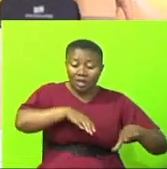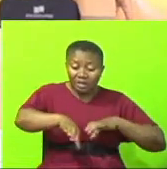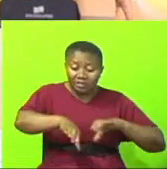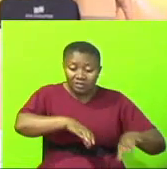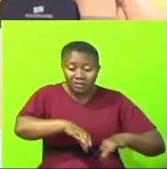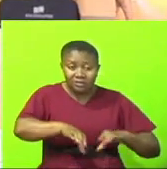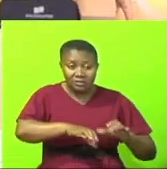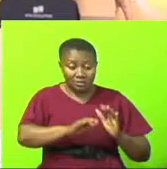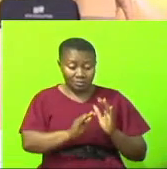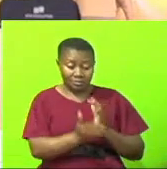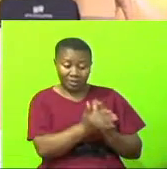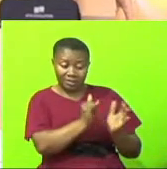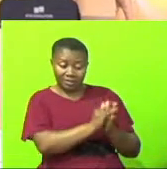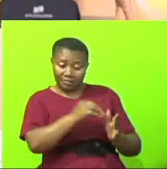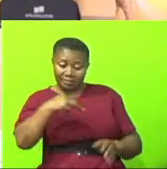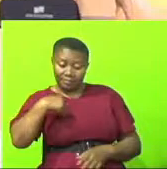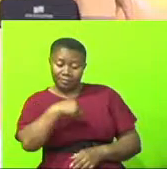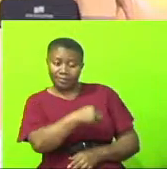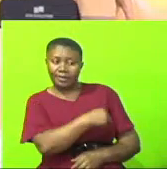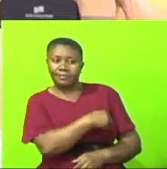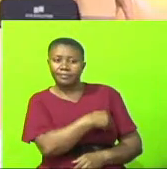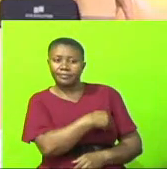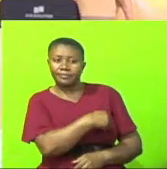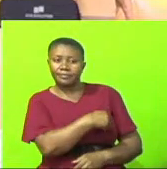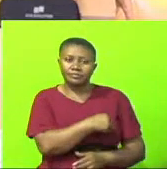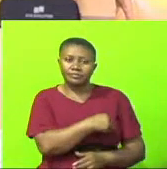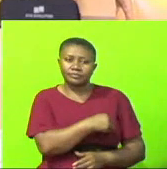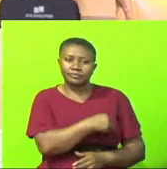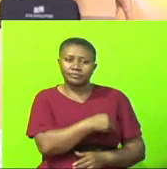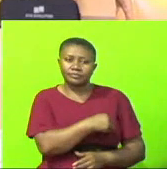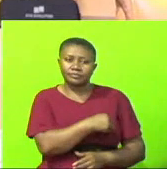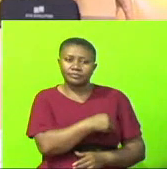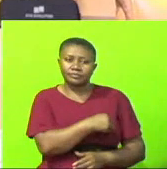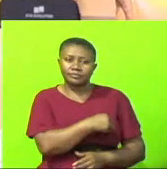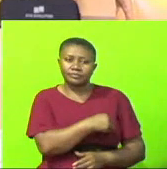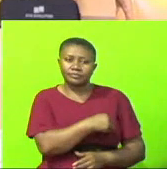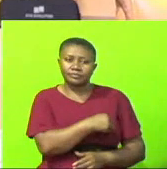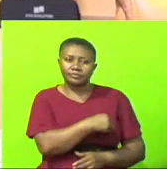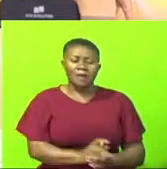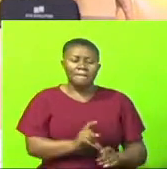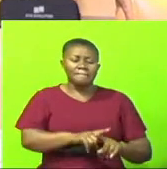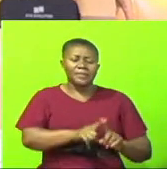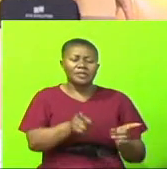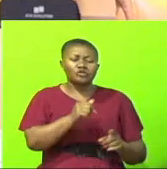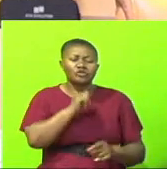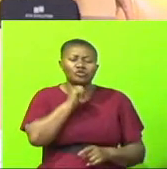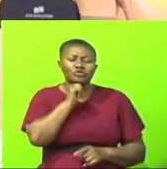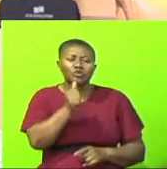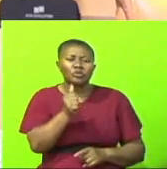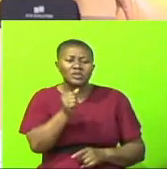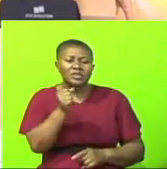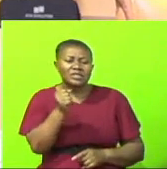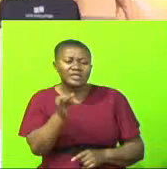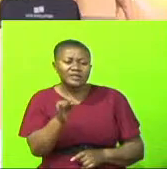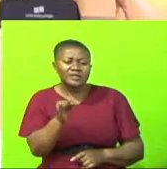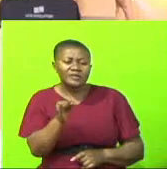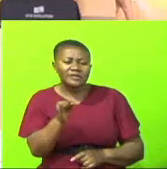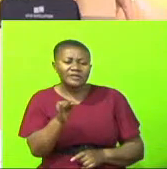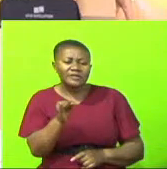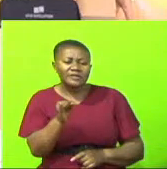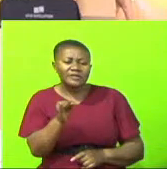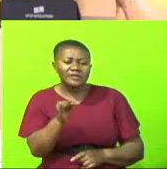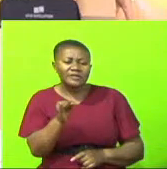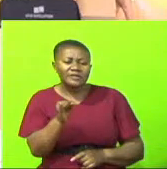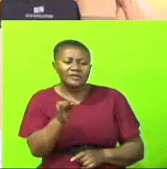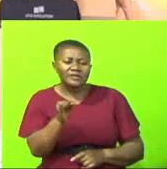the member of parliament. It is not as to whether another member of parliament or a member of